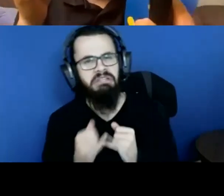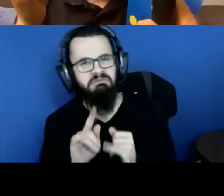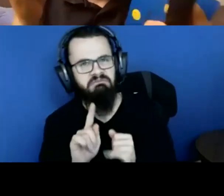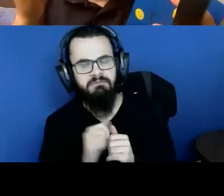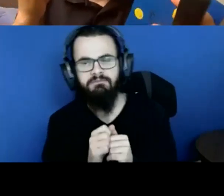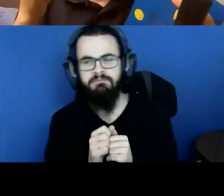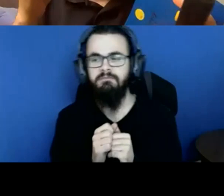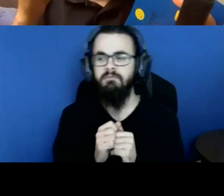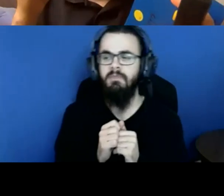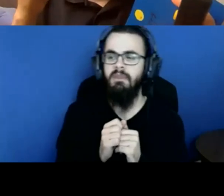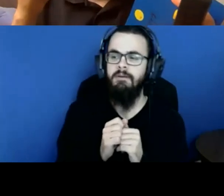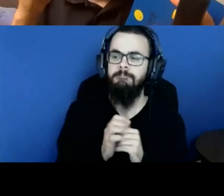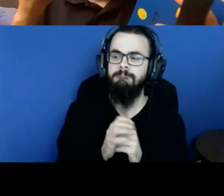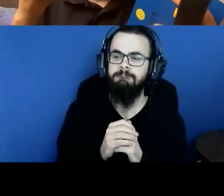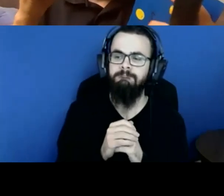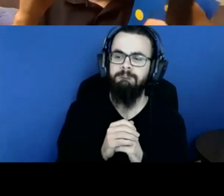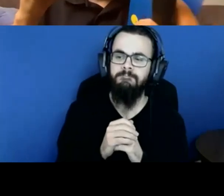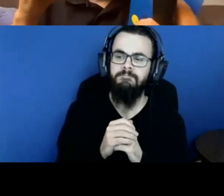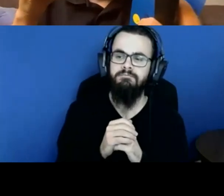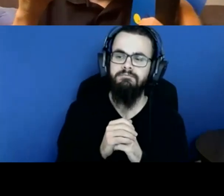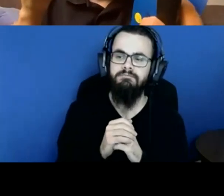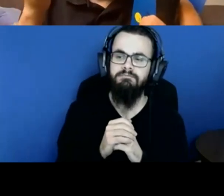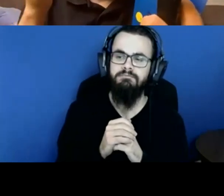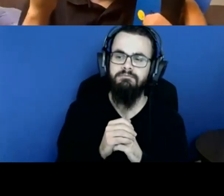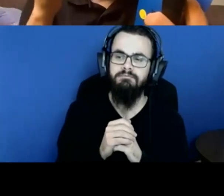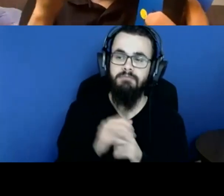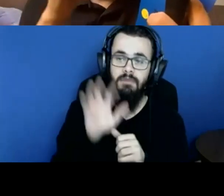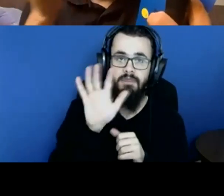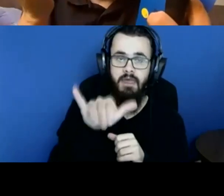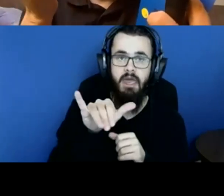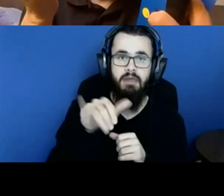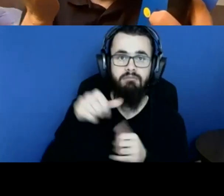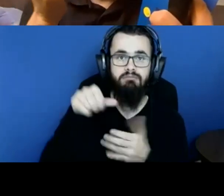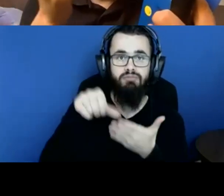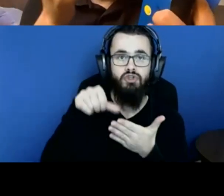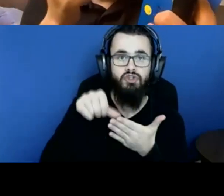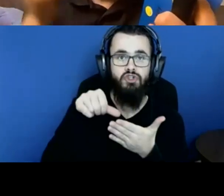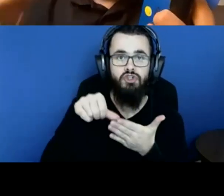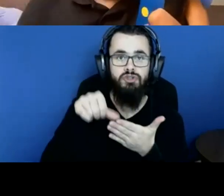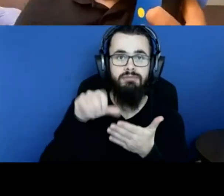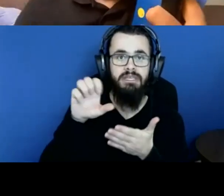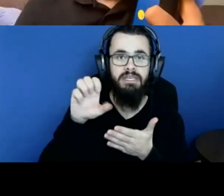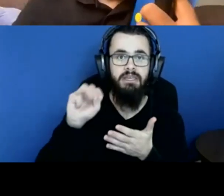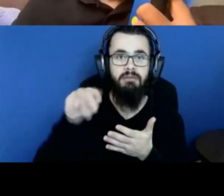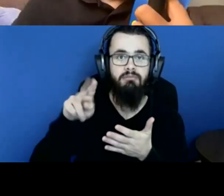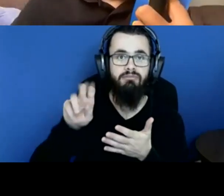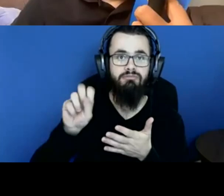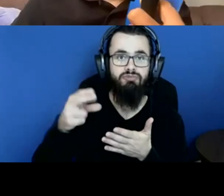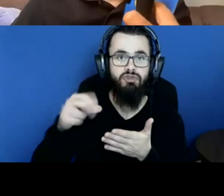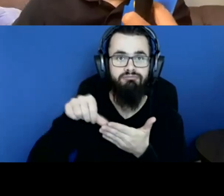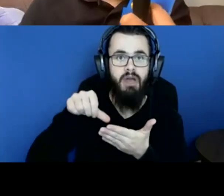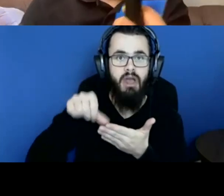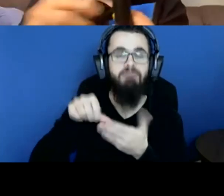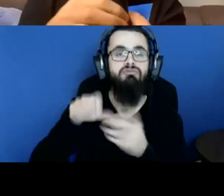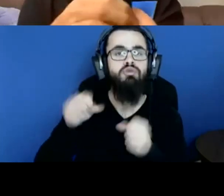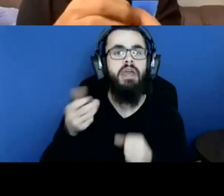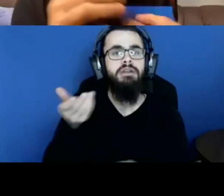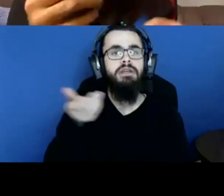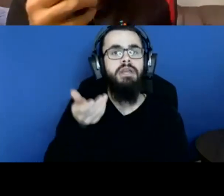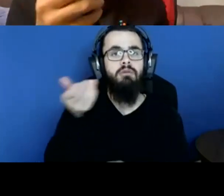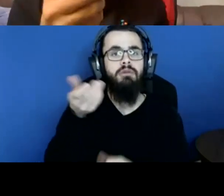This item, you could carry around with you, like I was saying earlier. But